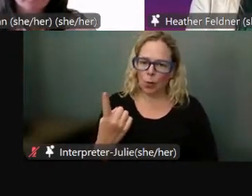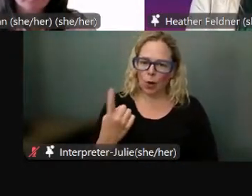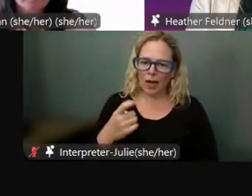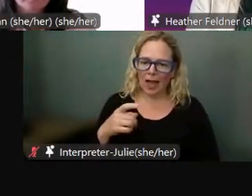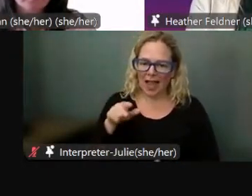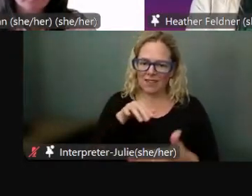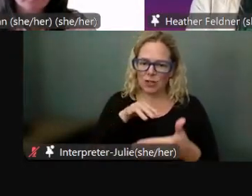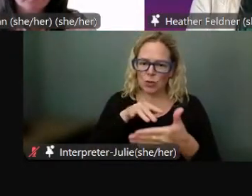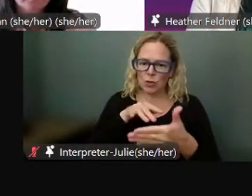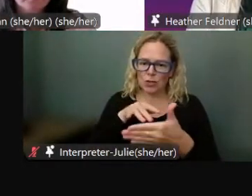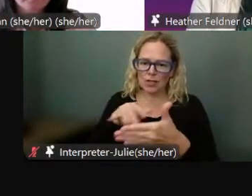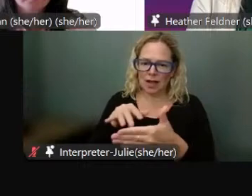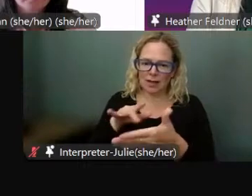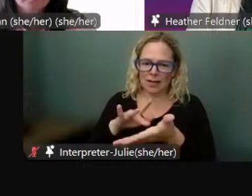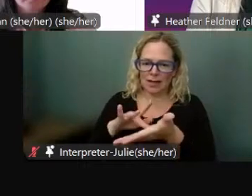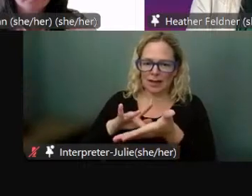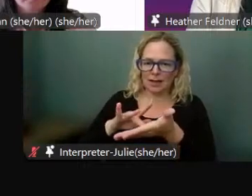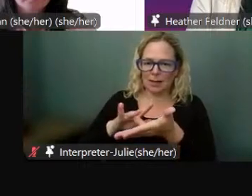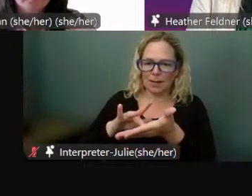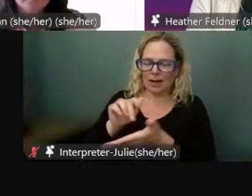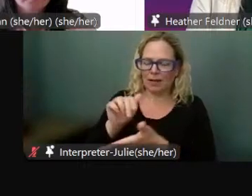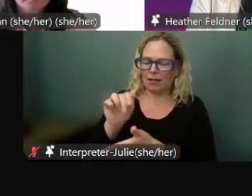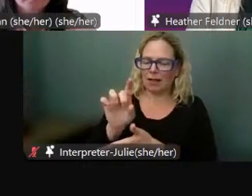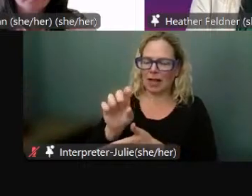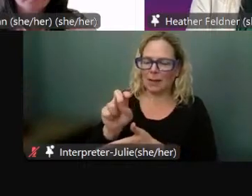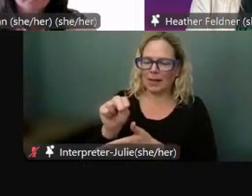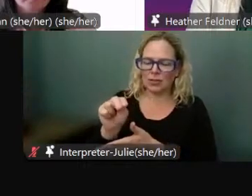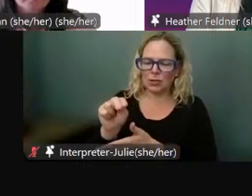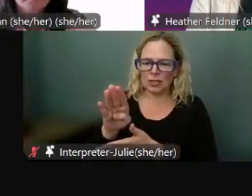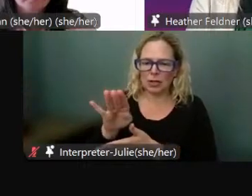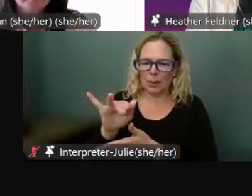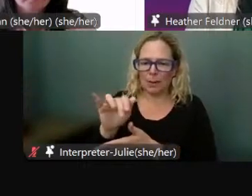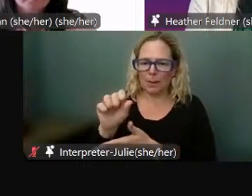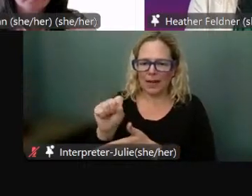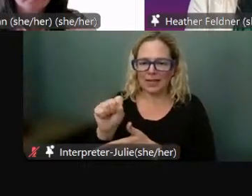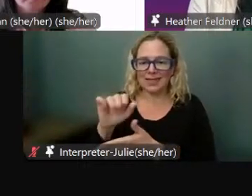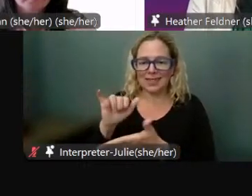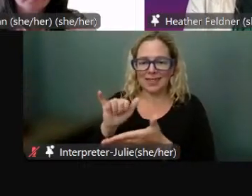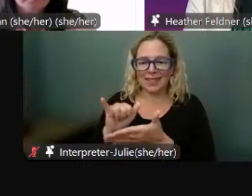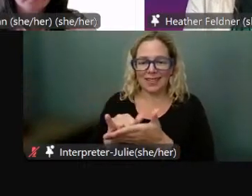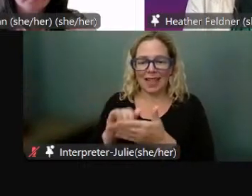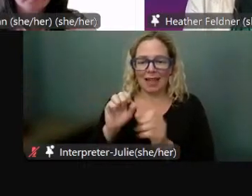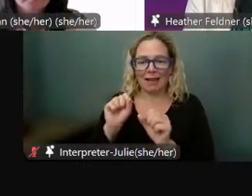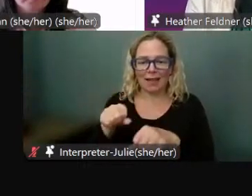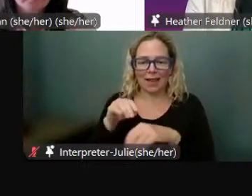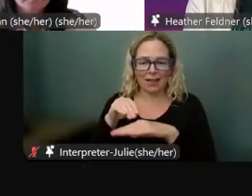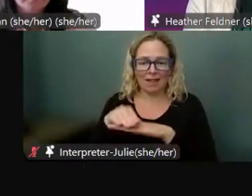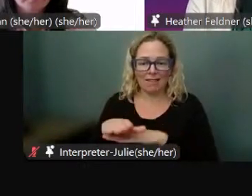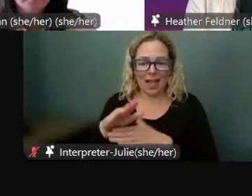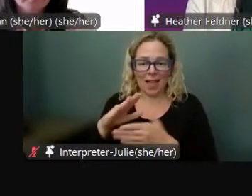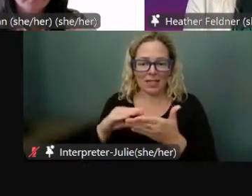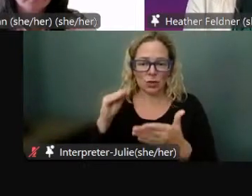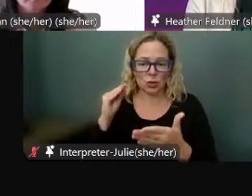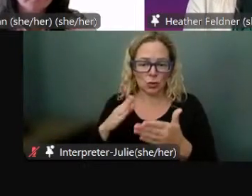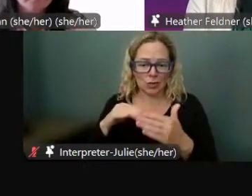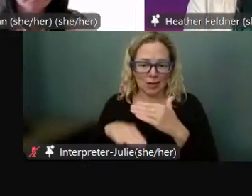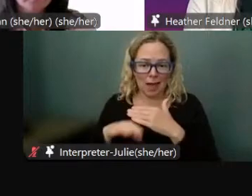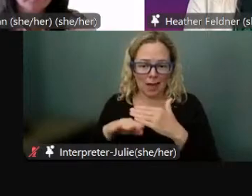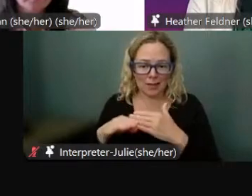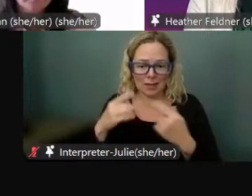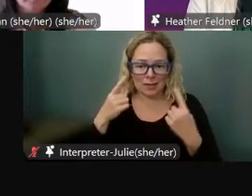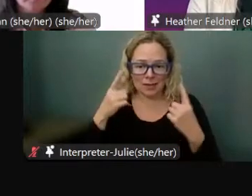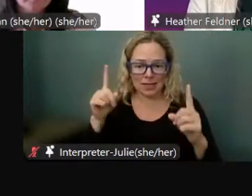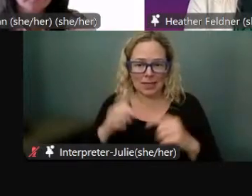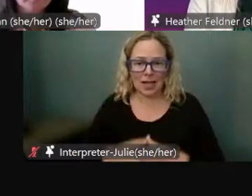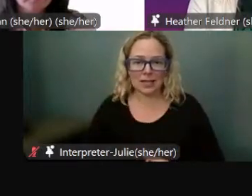administration biases that may adversely affect student education access? Have you researched ways to